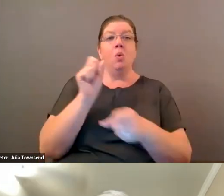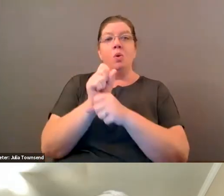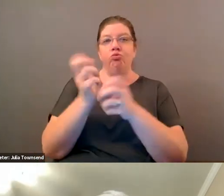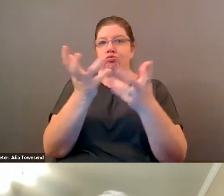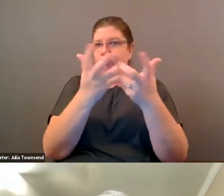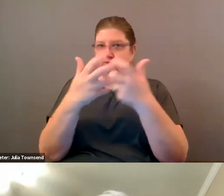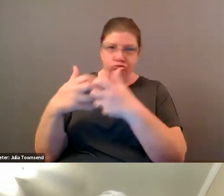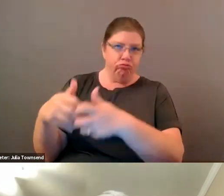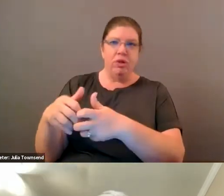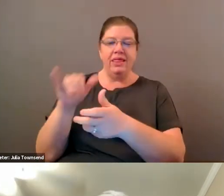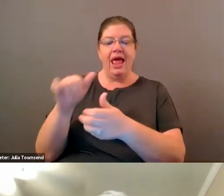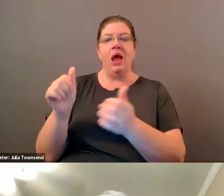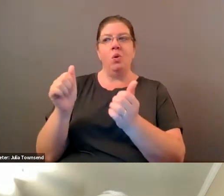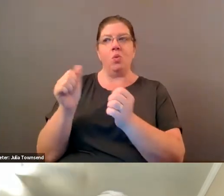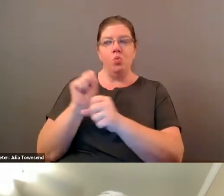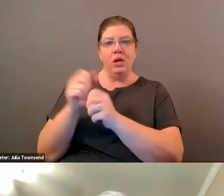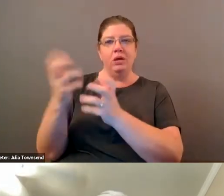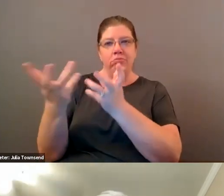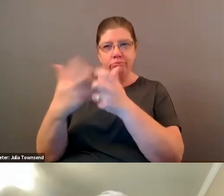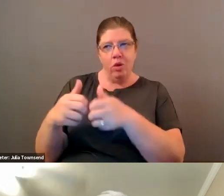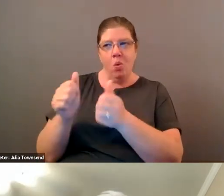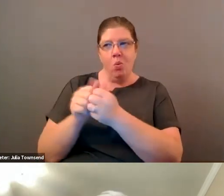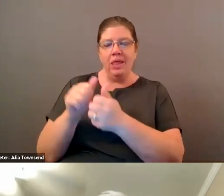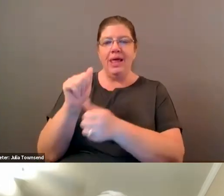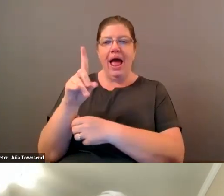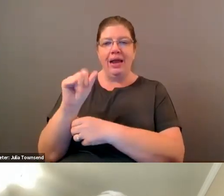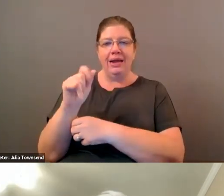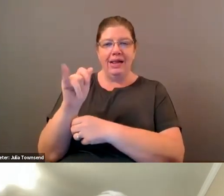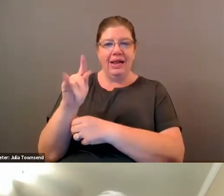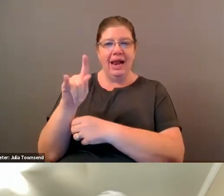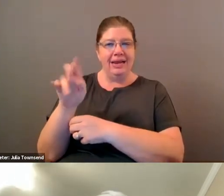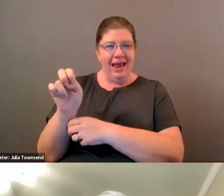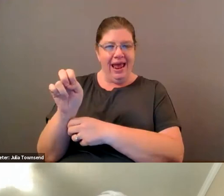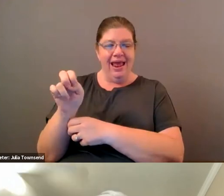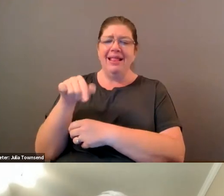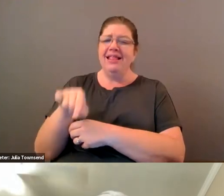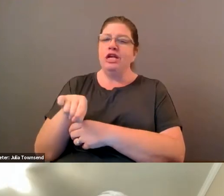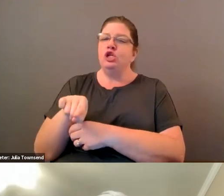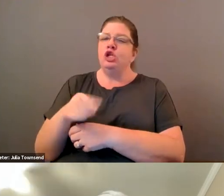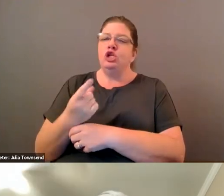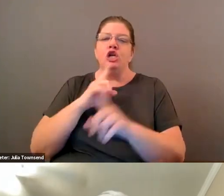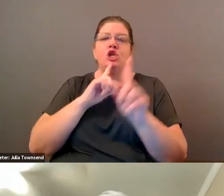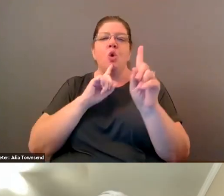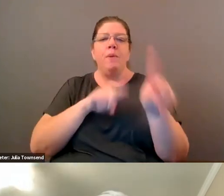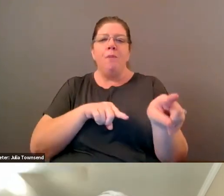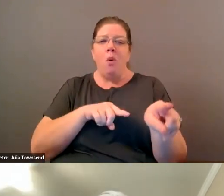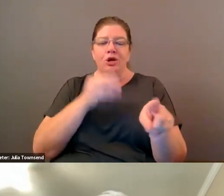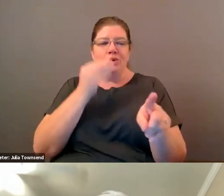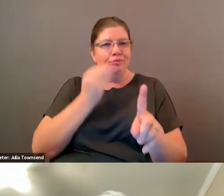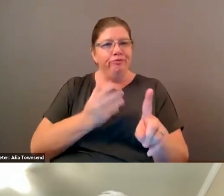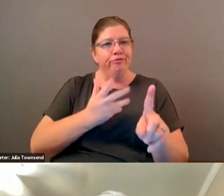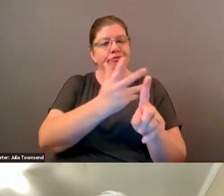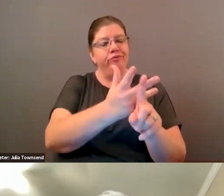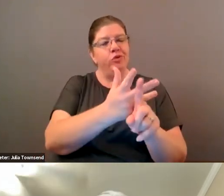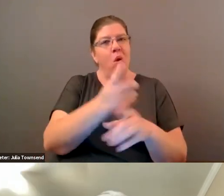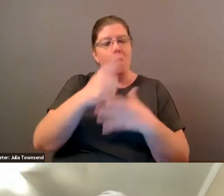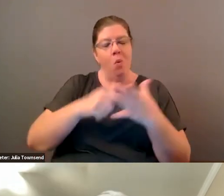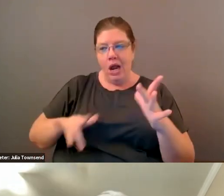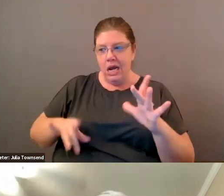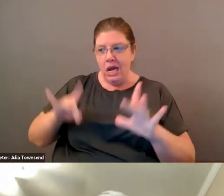that with Adelante. And again, this is just a report to give you the fact-finding issues that